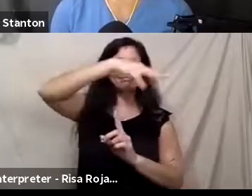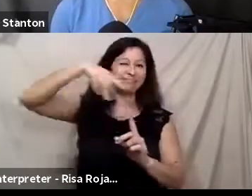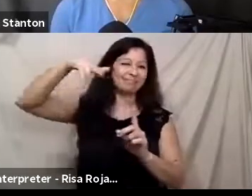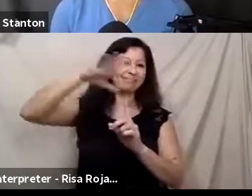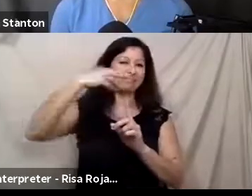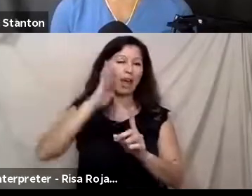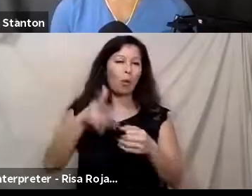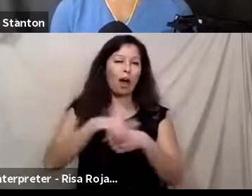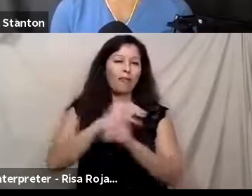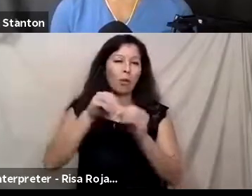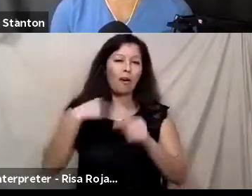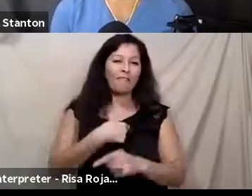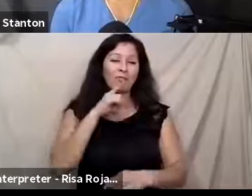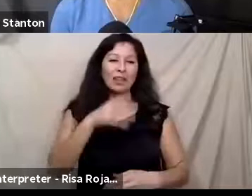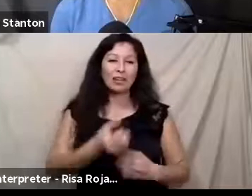happy.